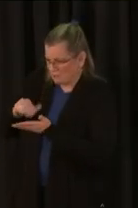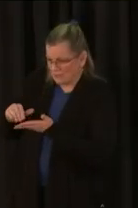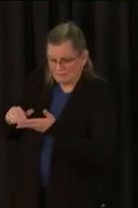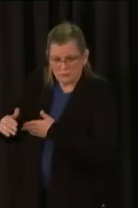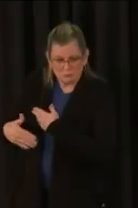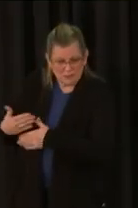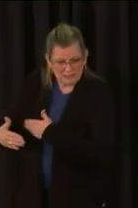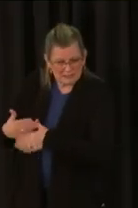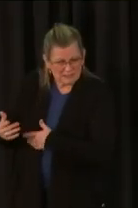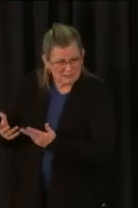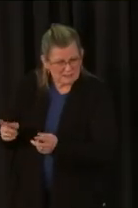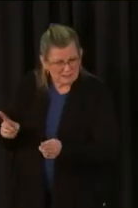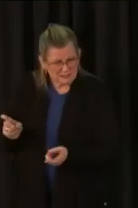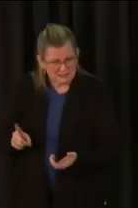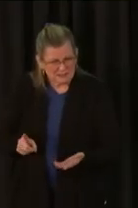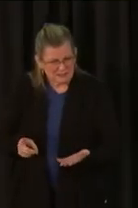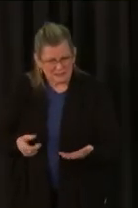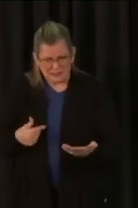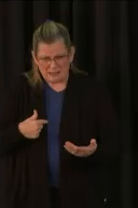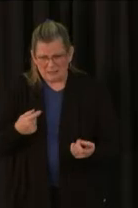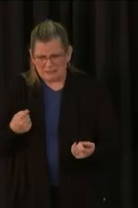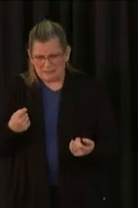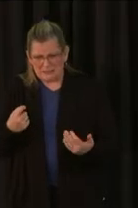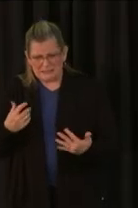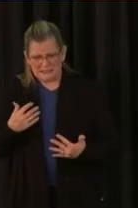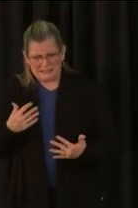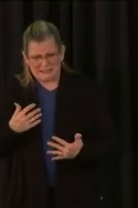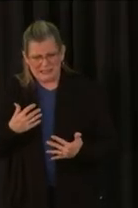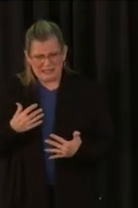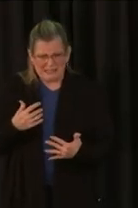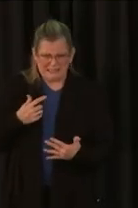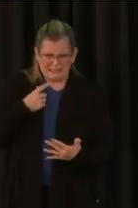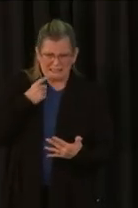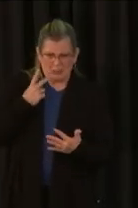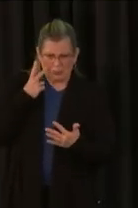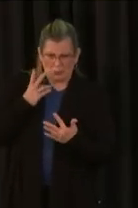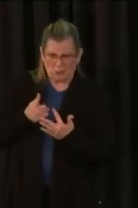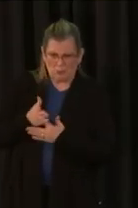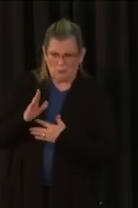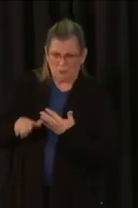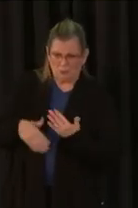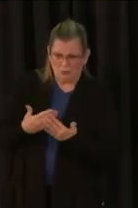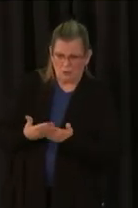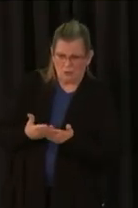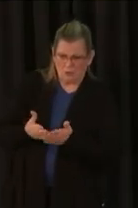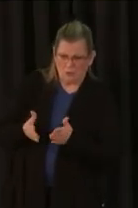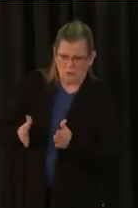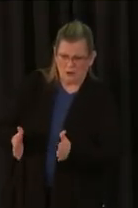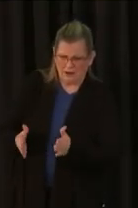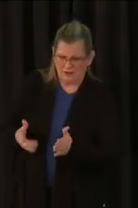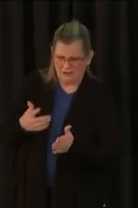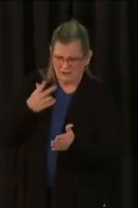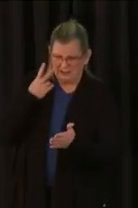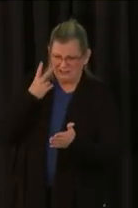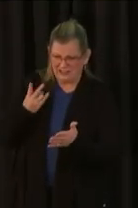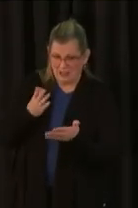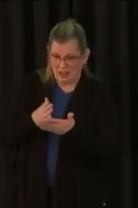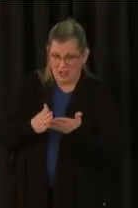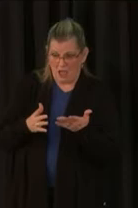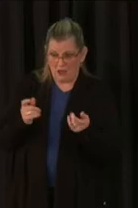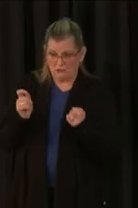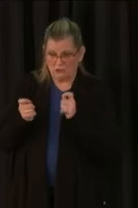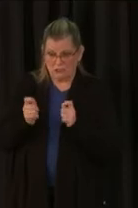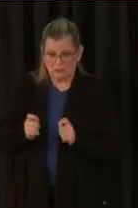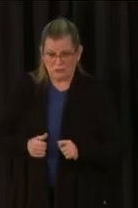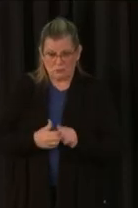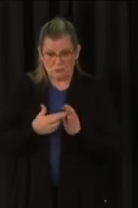process, but frankly, we are hesitant to kind of see it through the whole way because there have been so many changes to the rules, and we